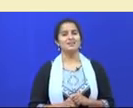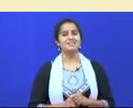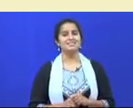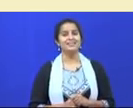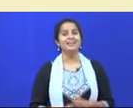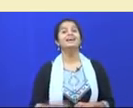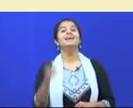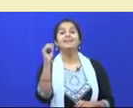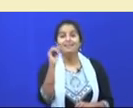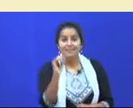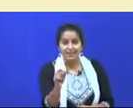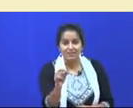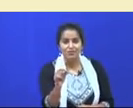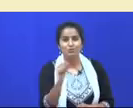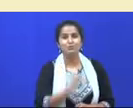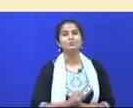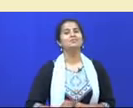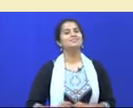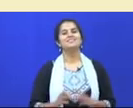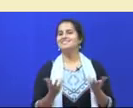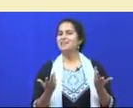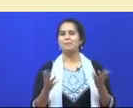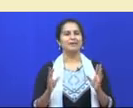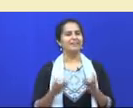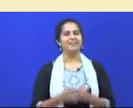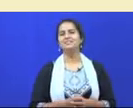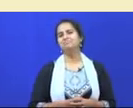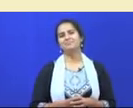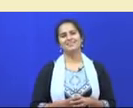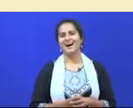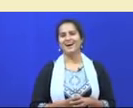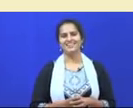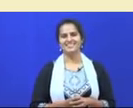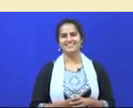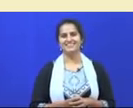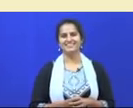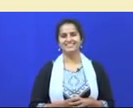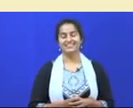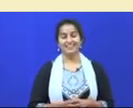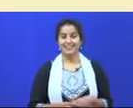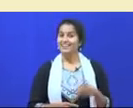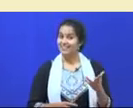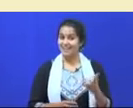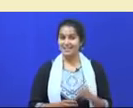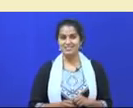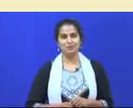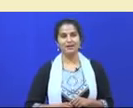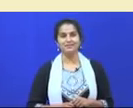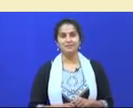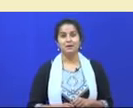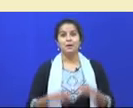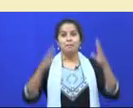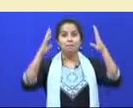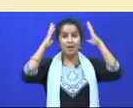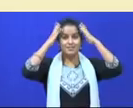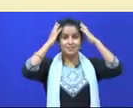Karyam asti, kintu samayaha nasti. The next